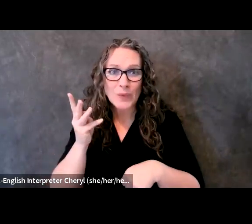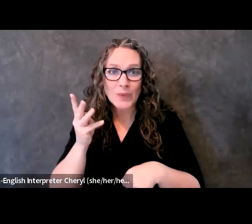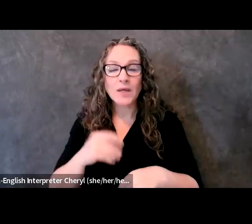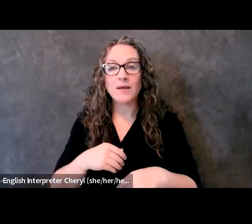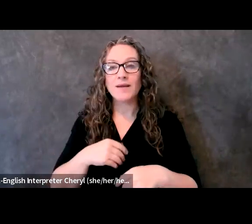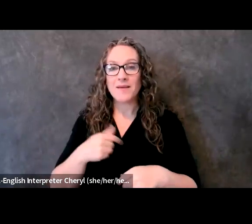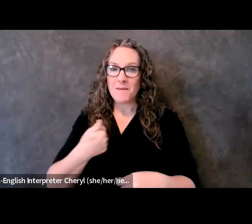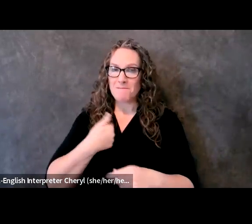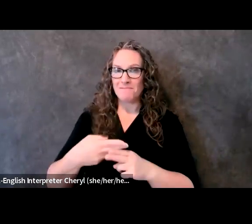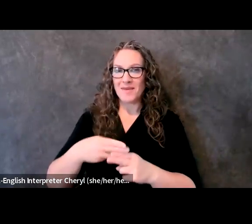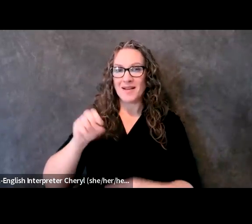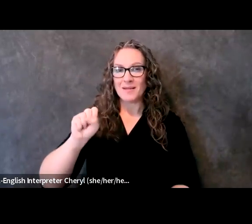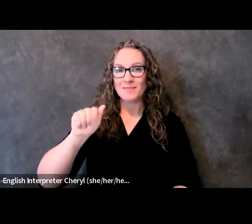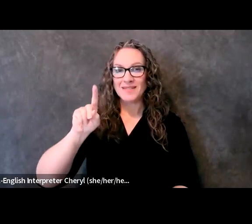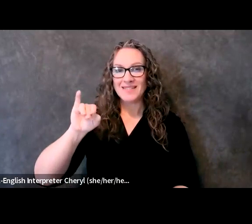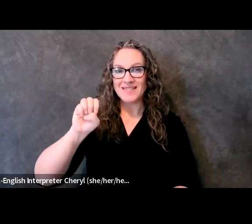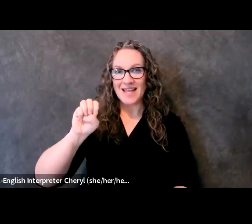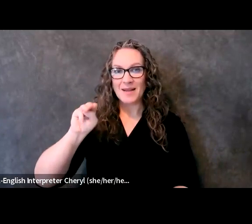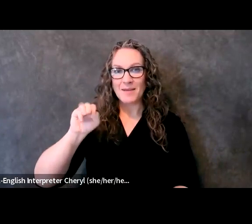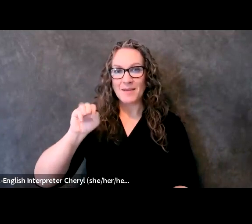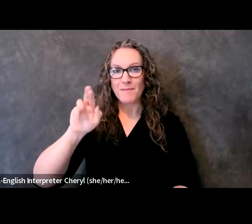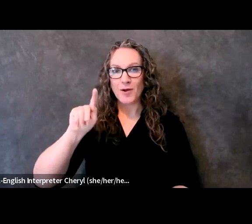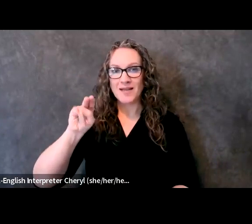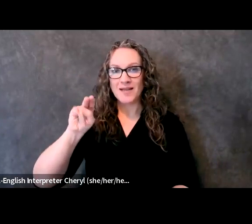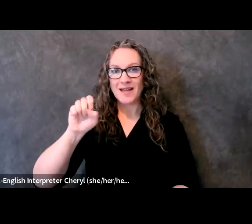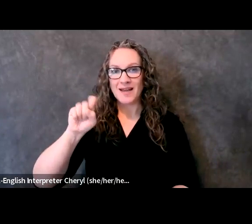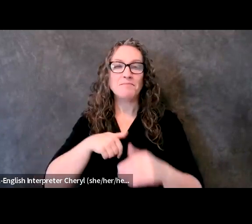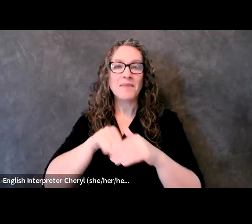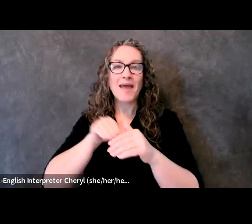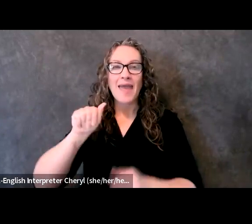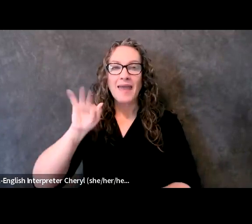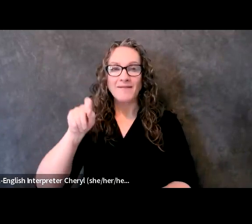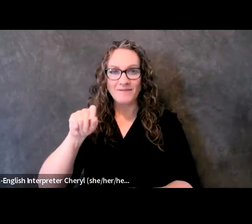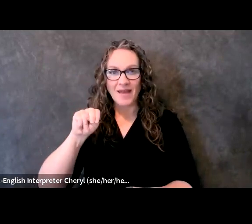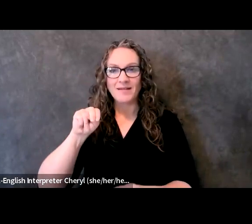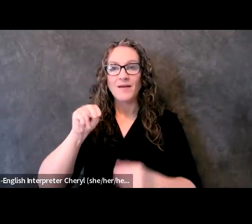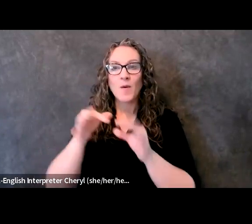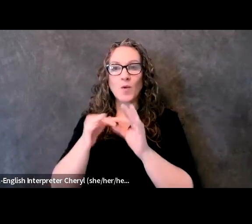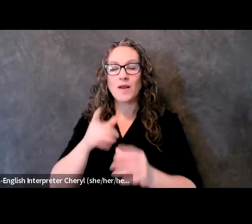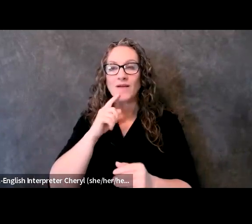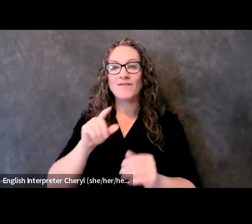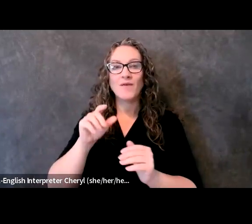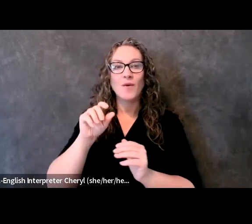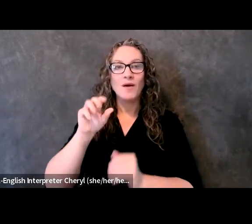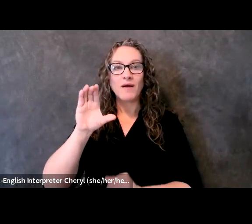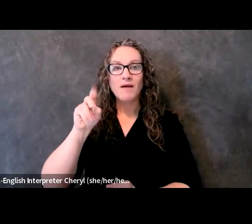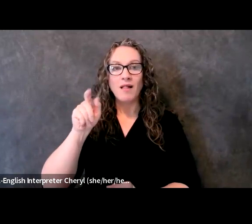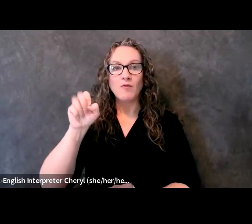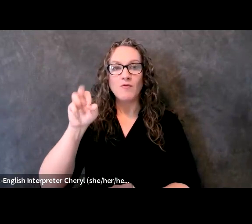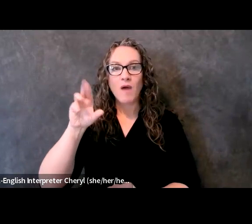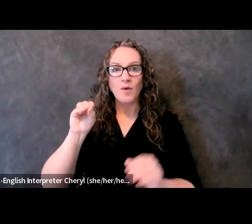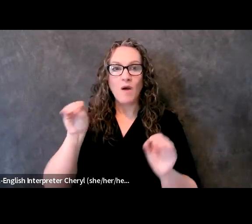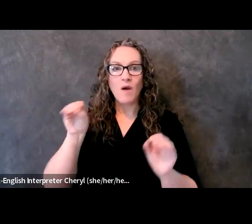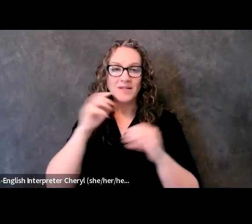Sadie Martinez. I'm the Access and Functional Needs Coordinator for the state of Colorado's Office of Emergency Management, as well